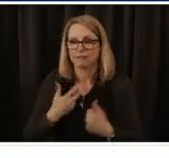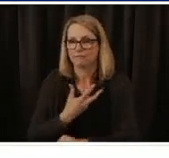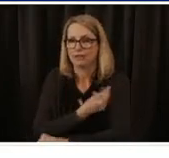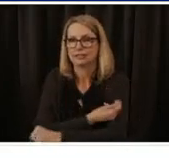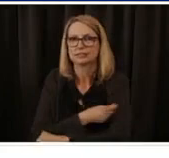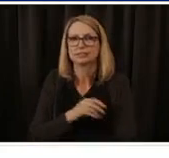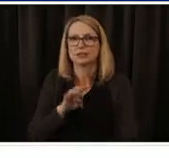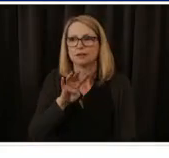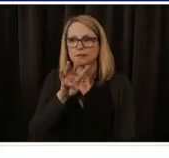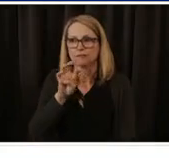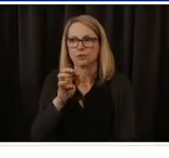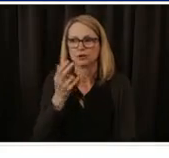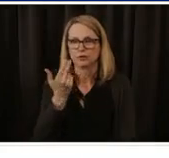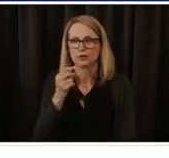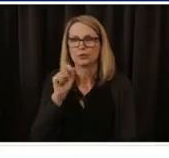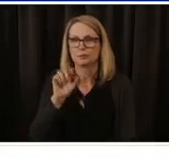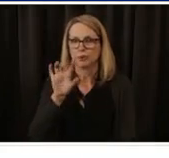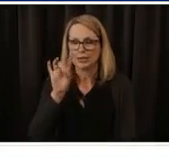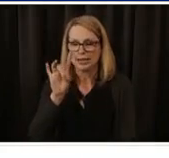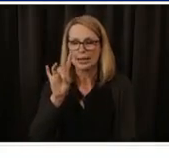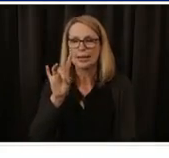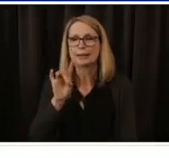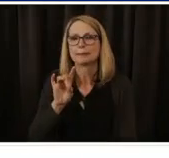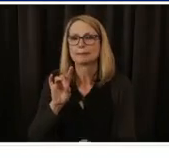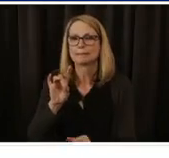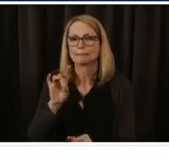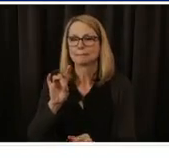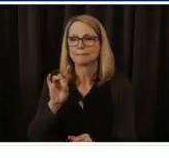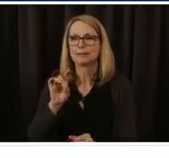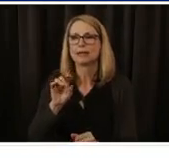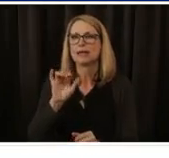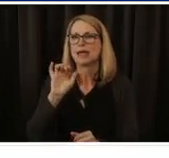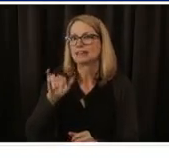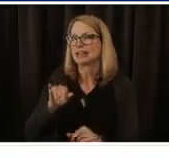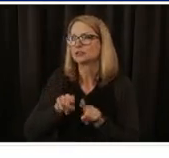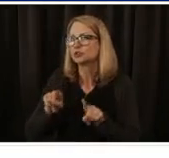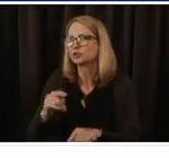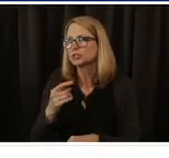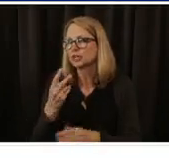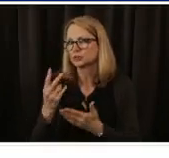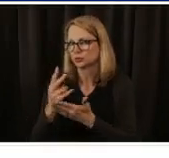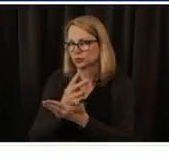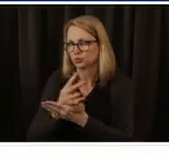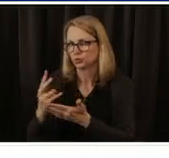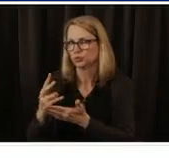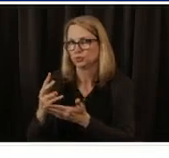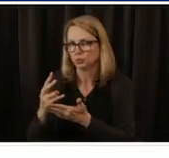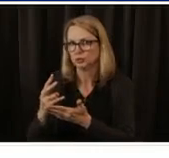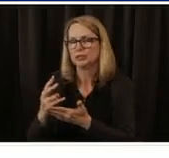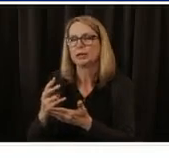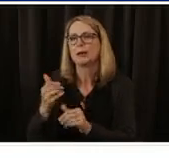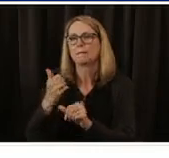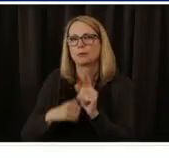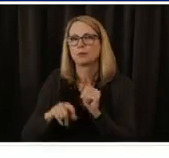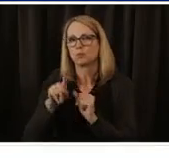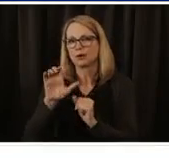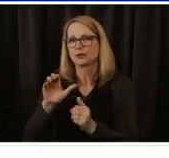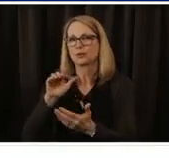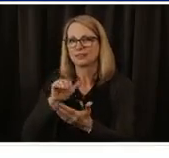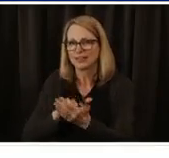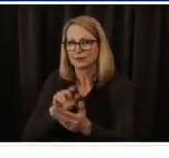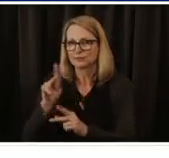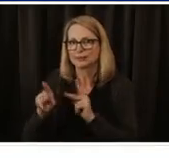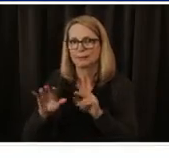of 413.8, and that's based on a 14-day rate per 100,000. You see for partially